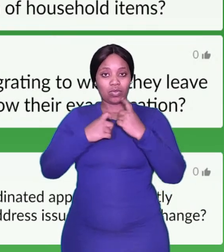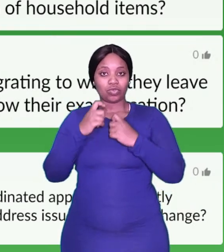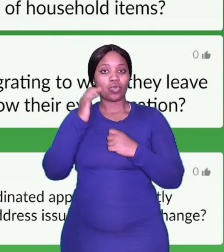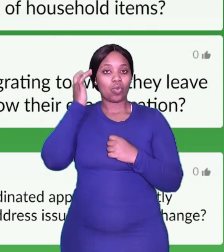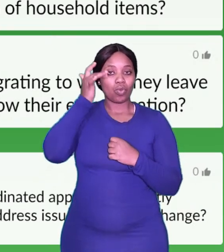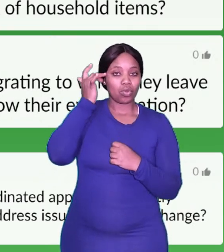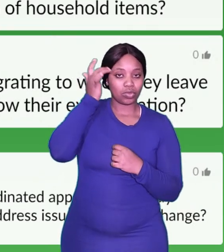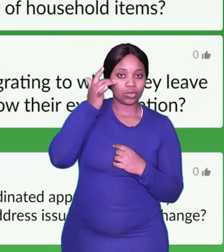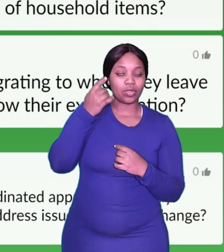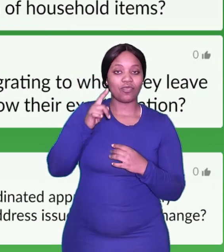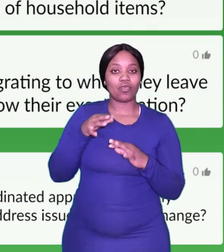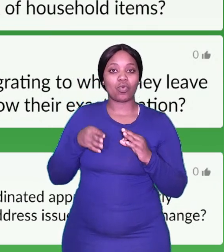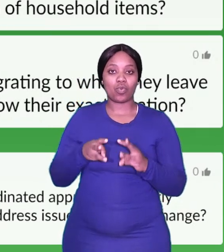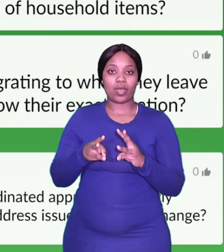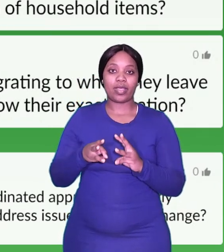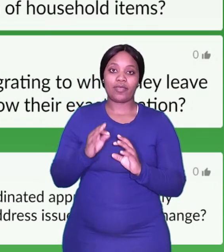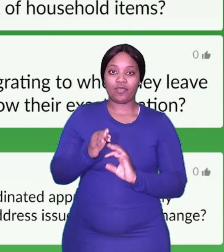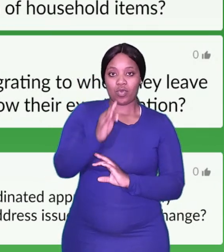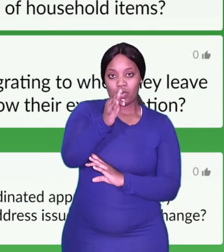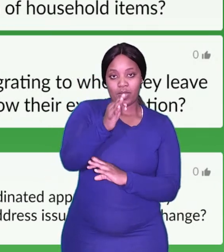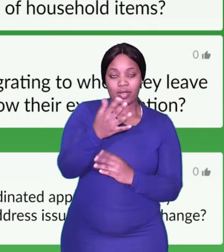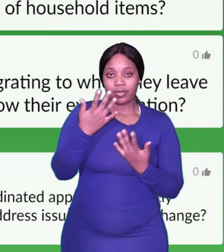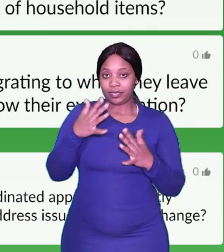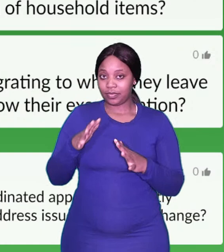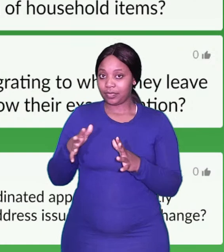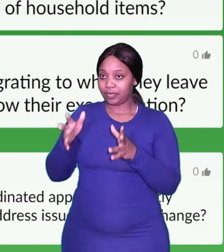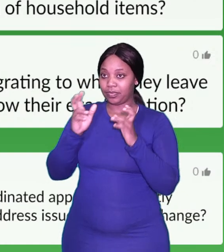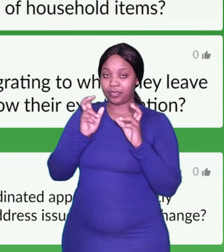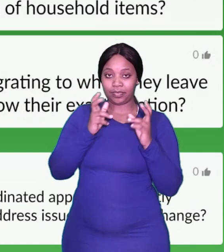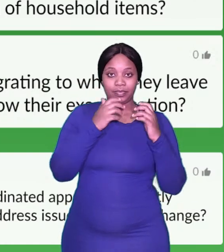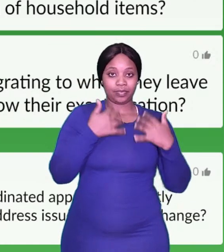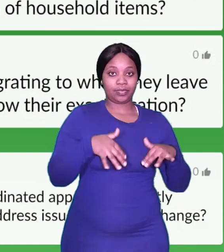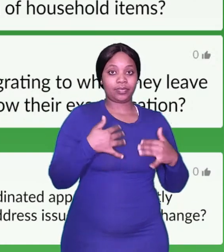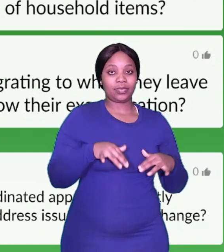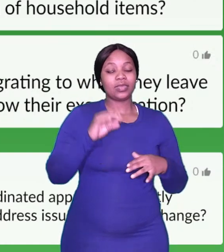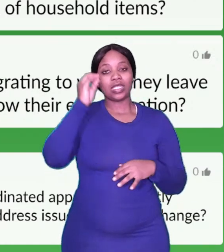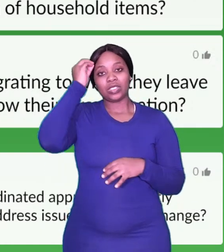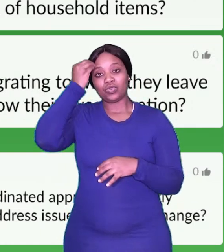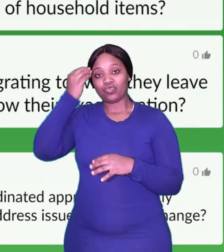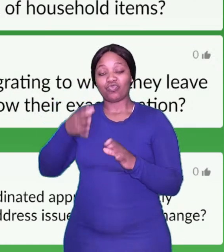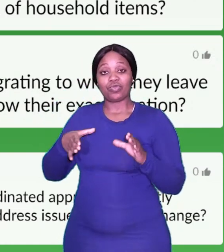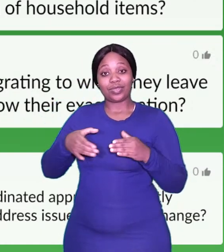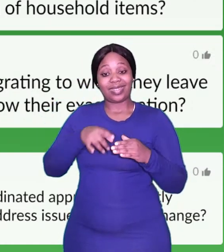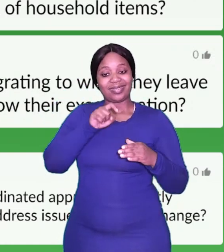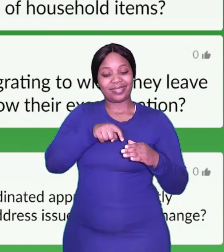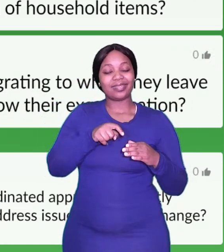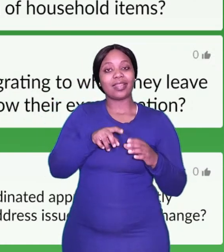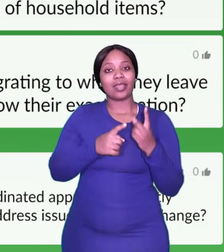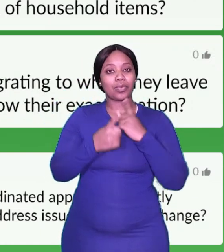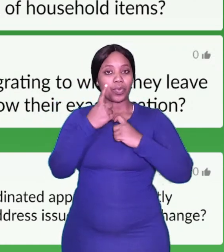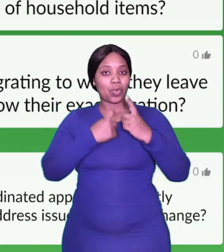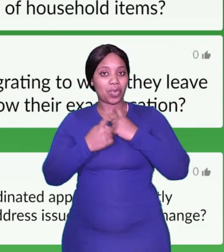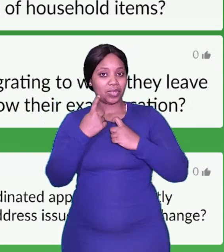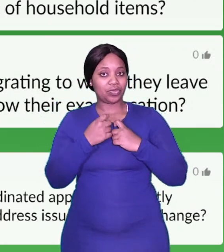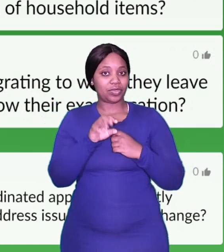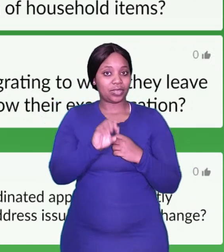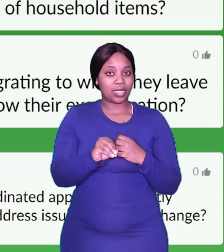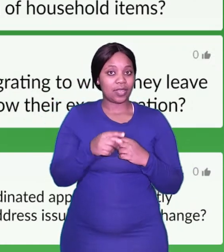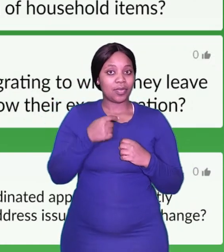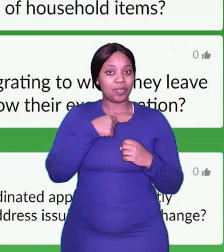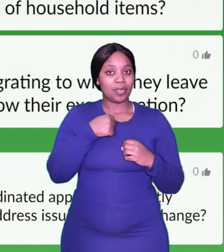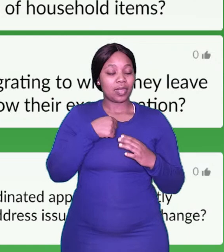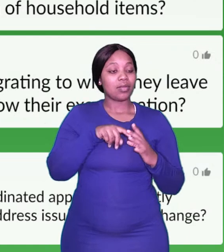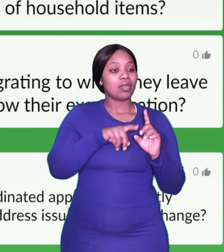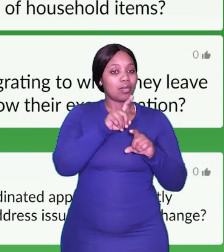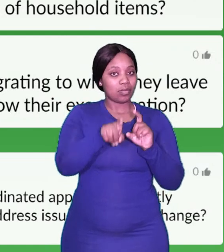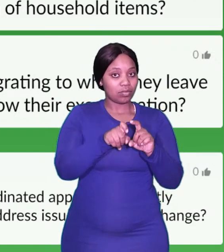of a way forward. Now, we've had quite an interest in this session and a number of questions, and I'll go through them all and